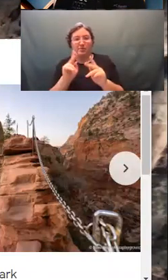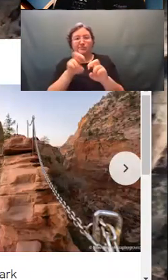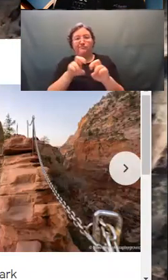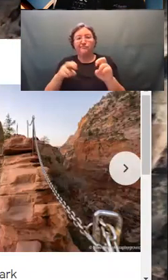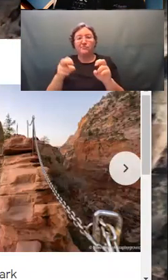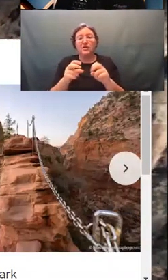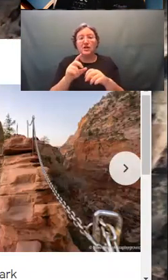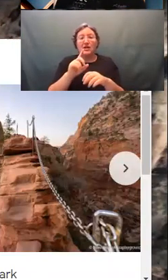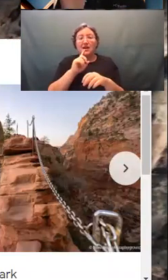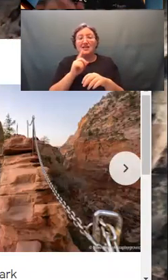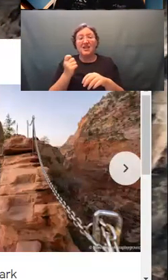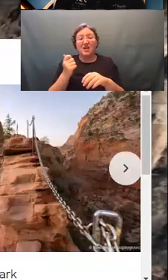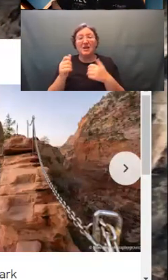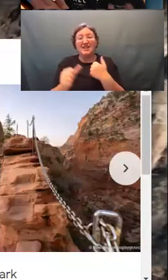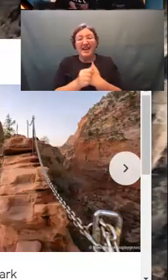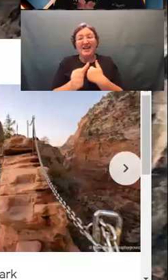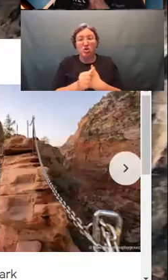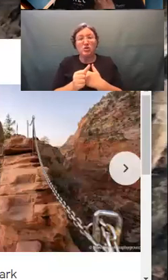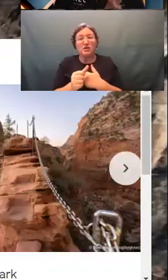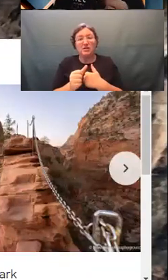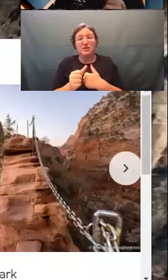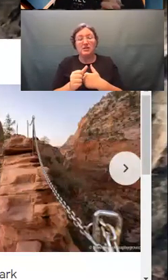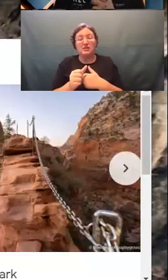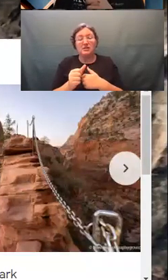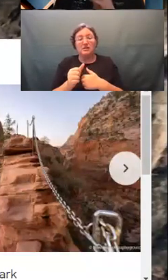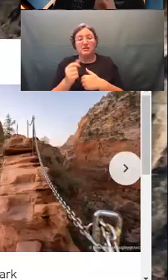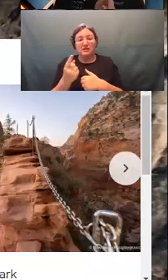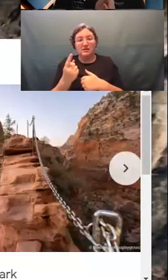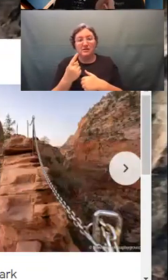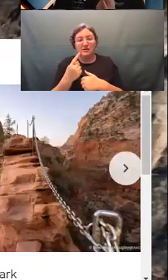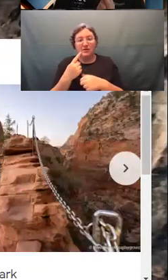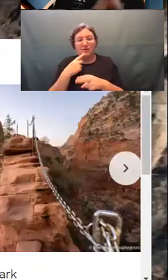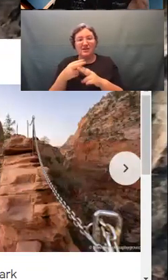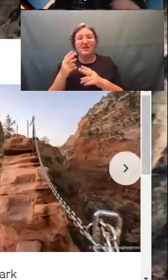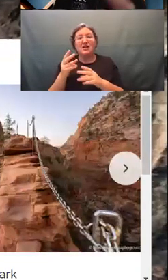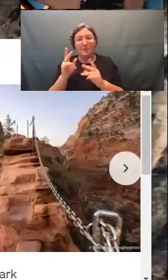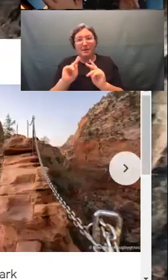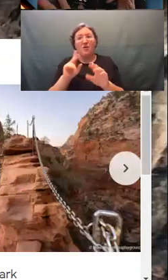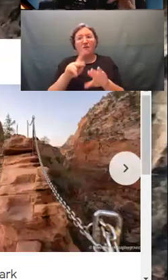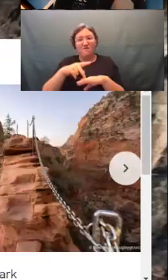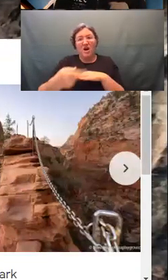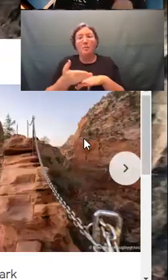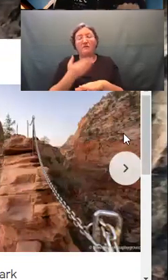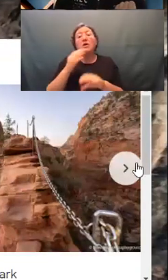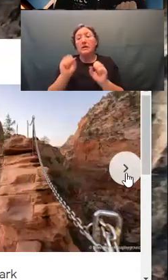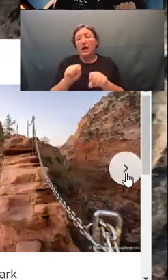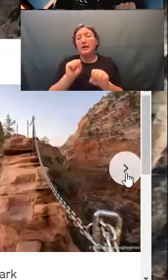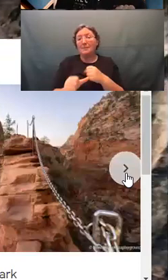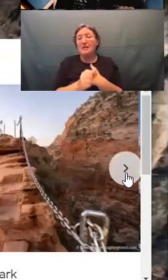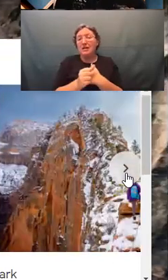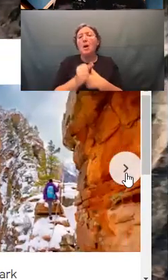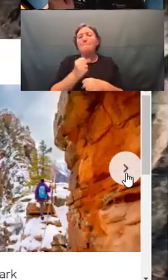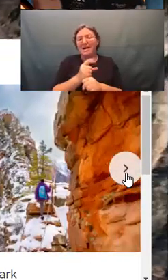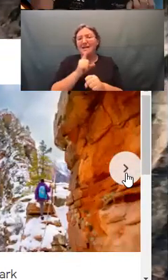be a bit perilous. Yes, as someone mentioned, someone had fallen from the trail. So it can be a little perilous. You want to make sure you're